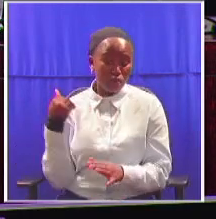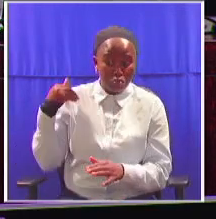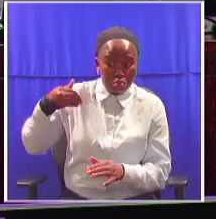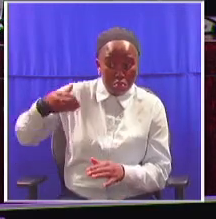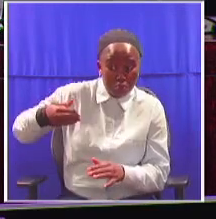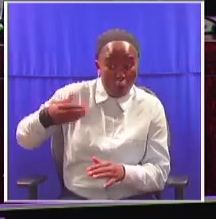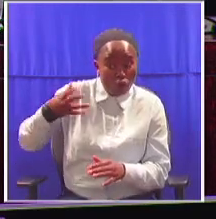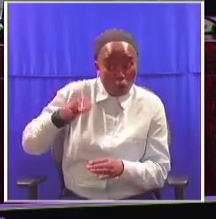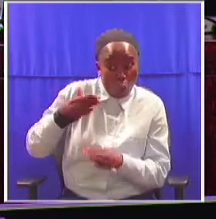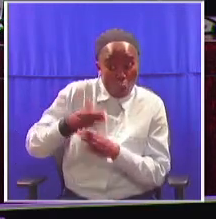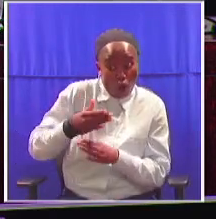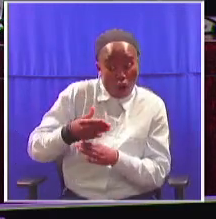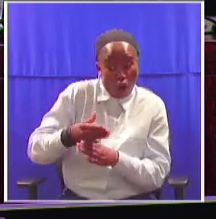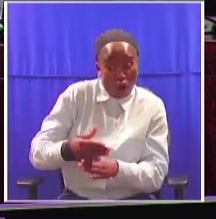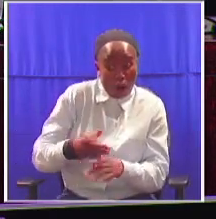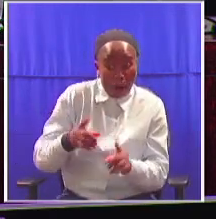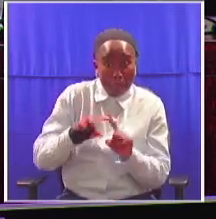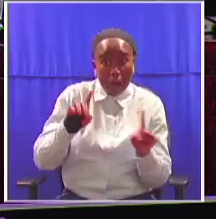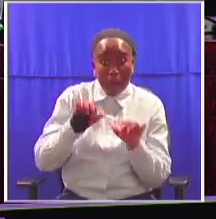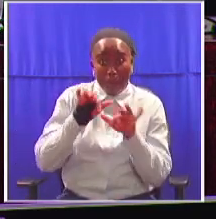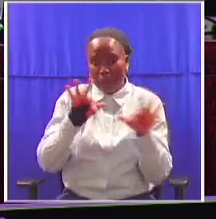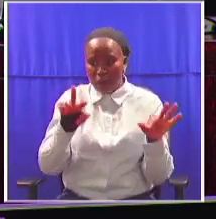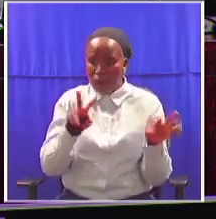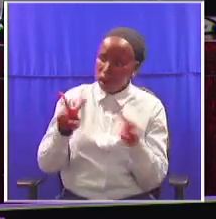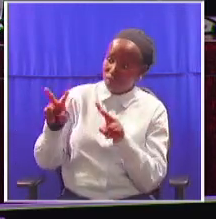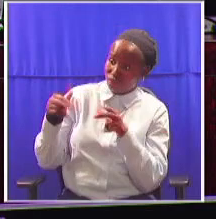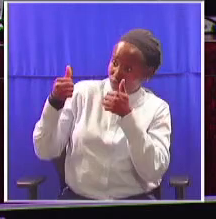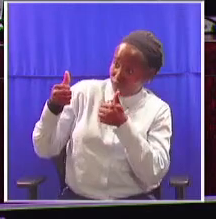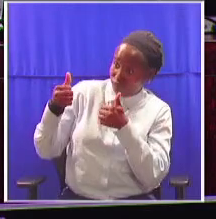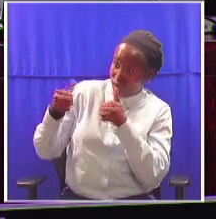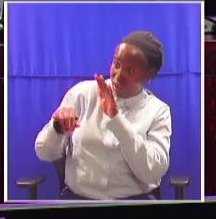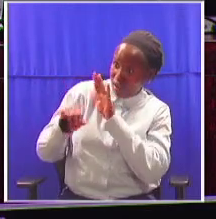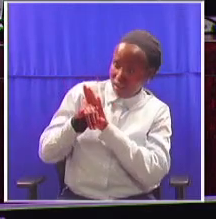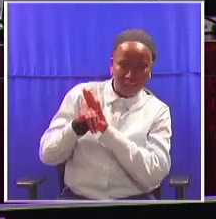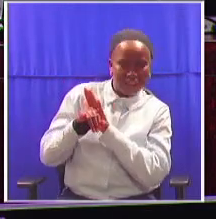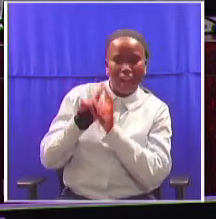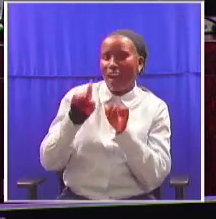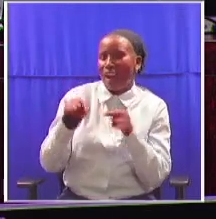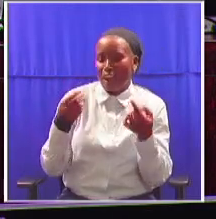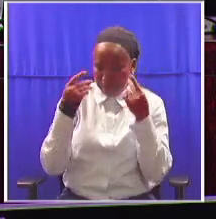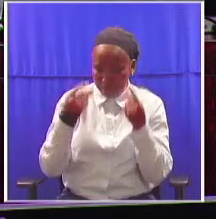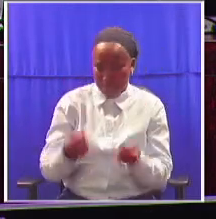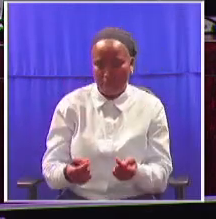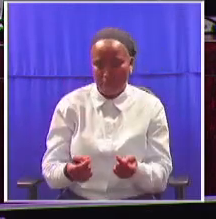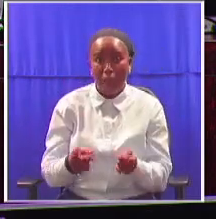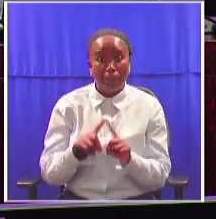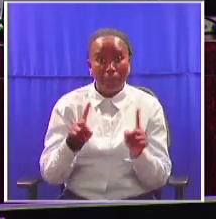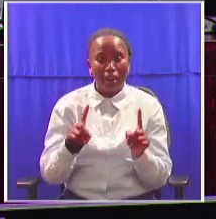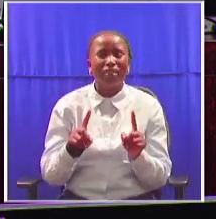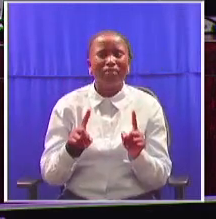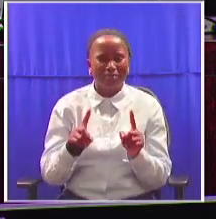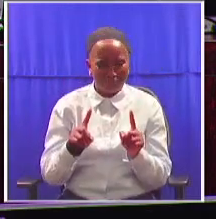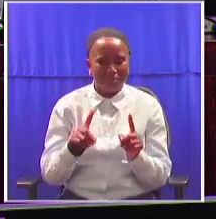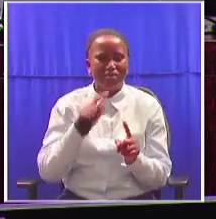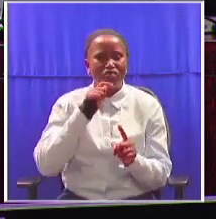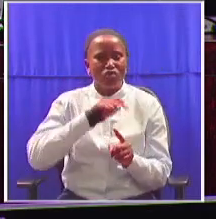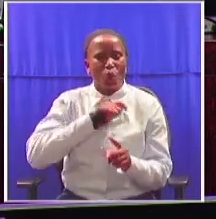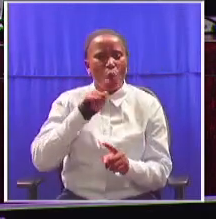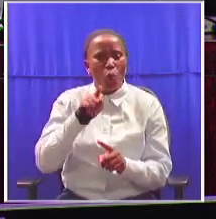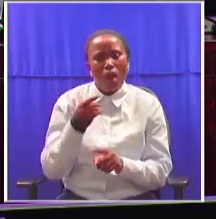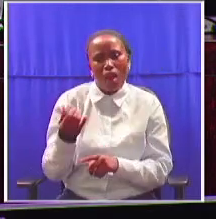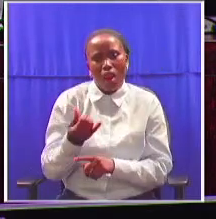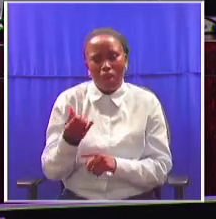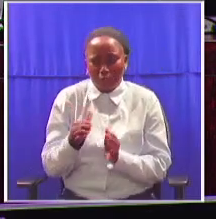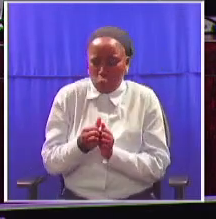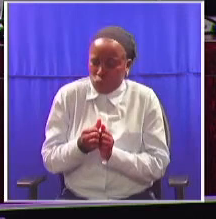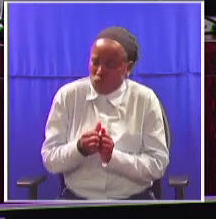be felt immediately. But it clearly lays the foundation of the success that